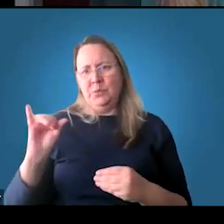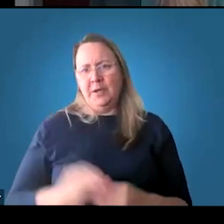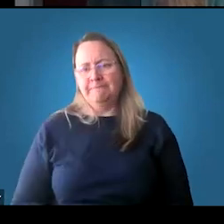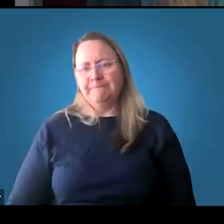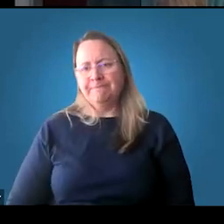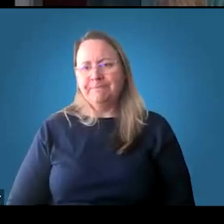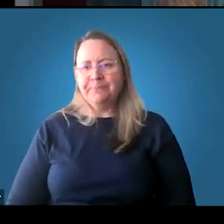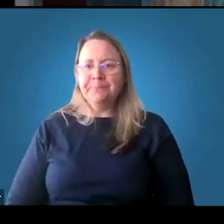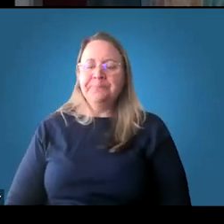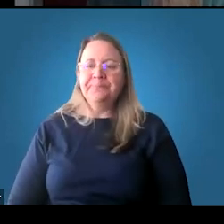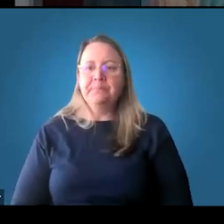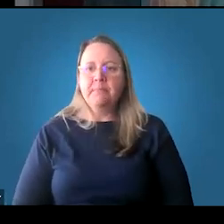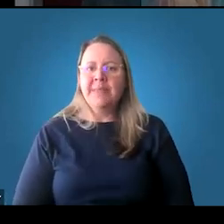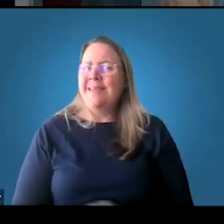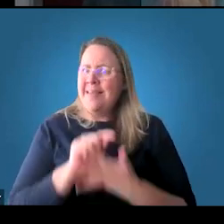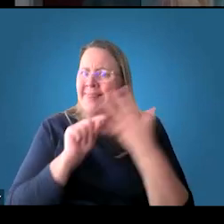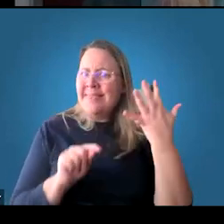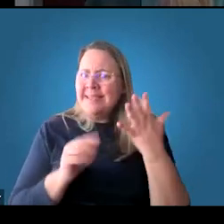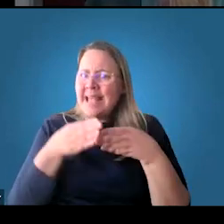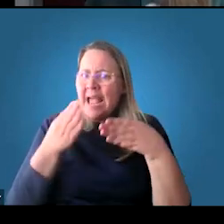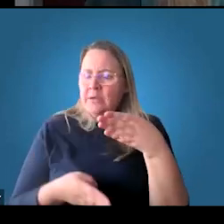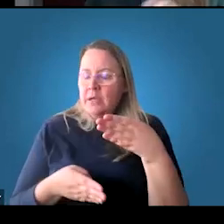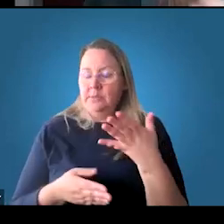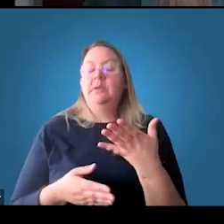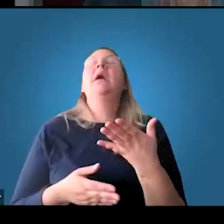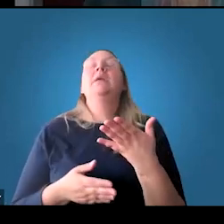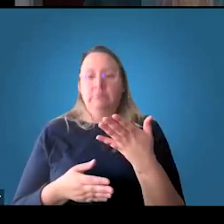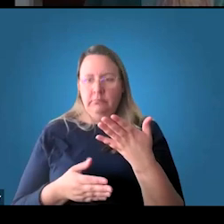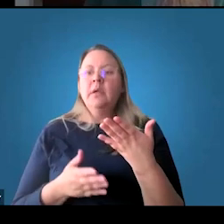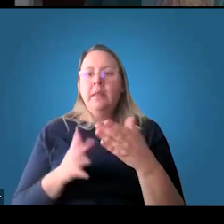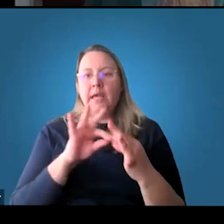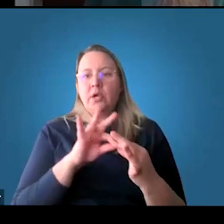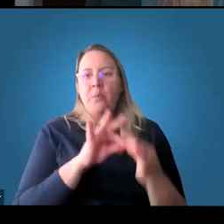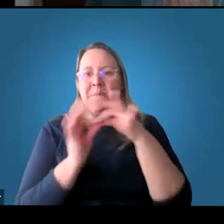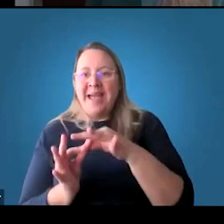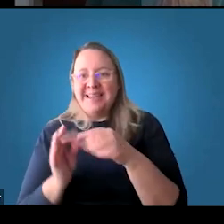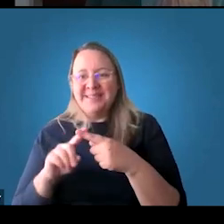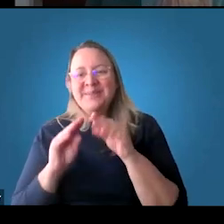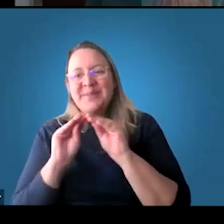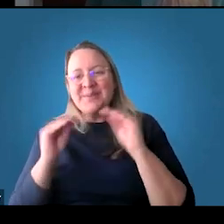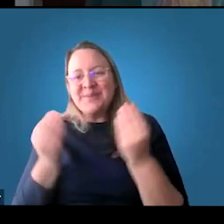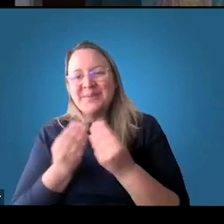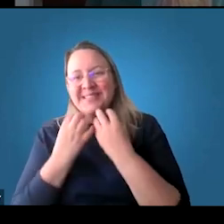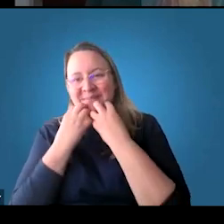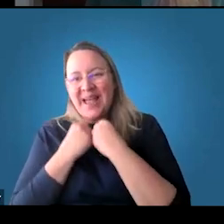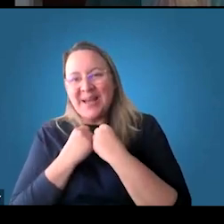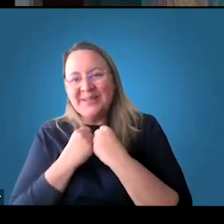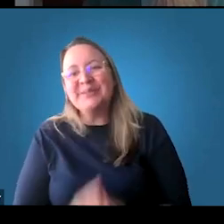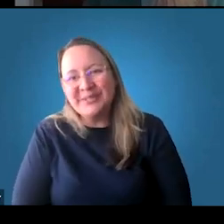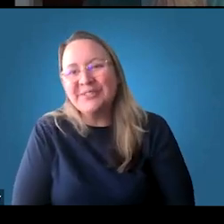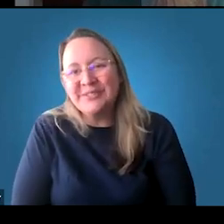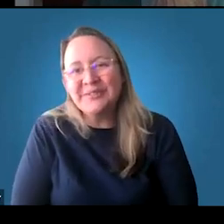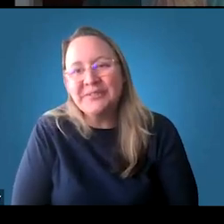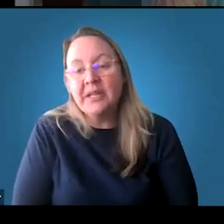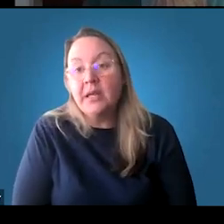disagreed. These outcomes are indicators that directly tie back to the organization's values.